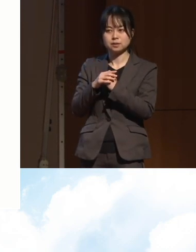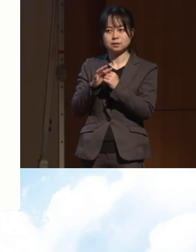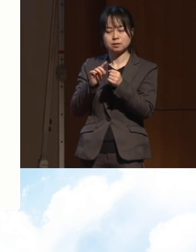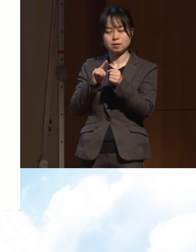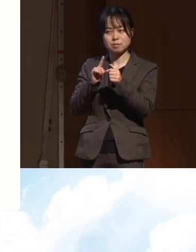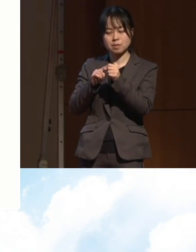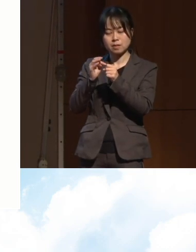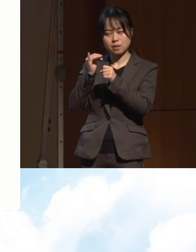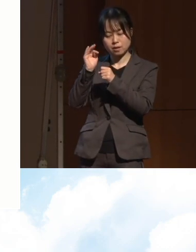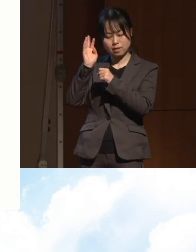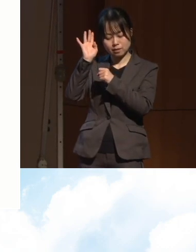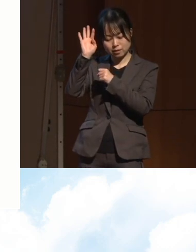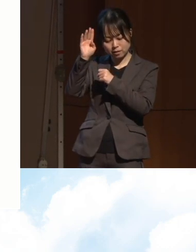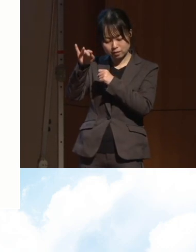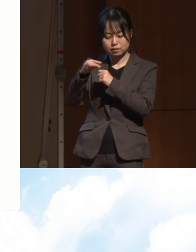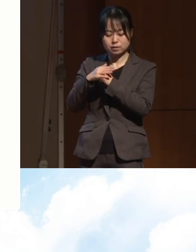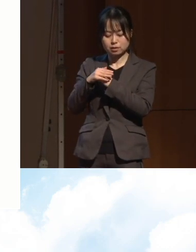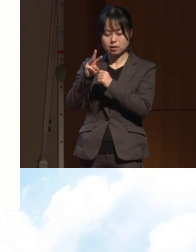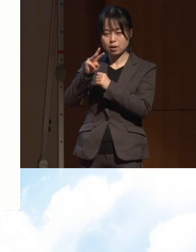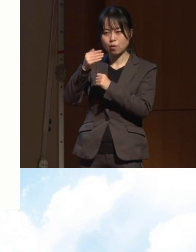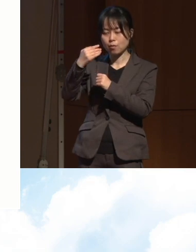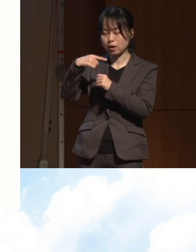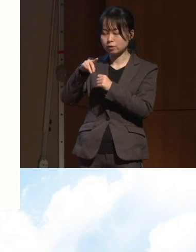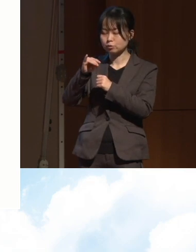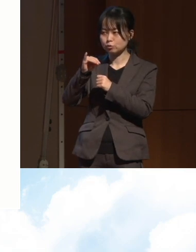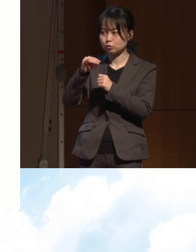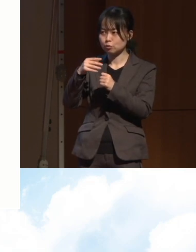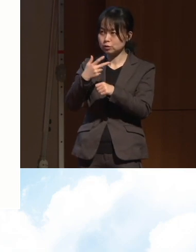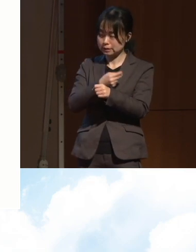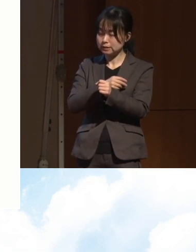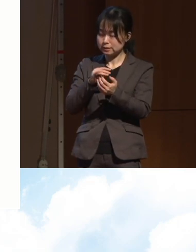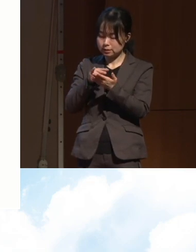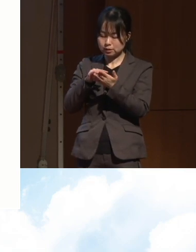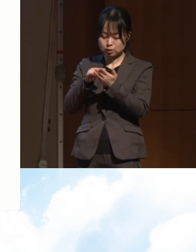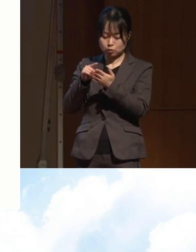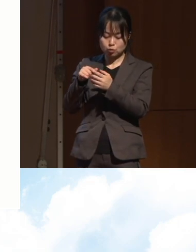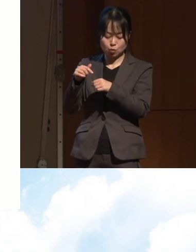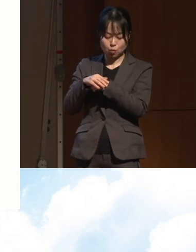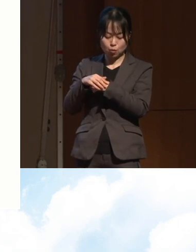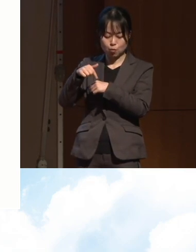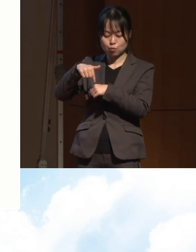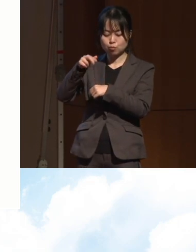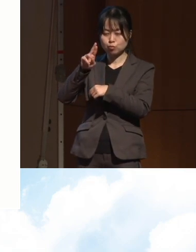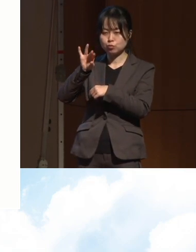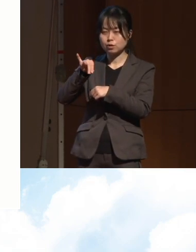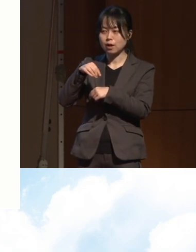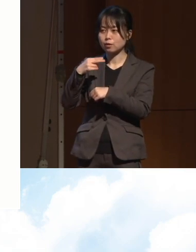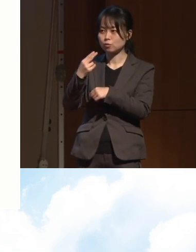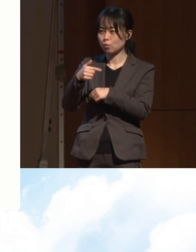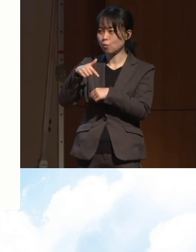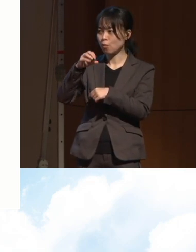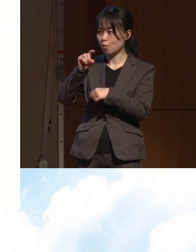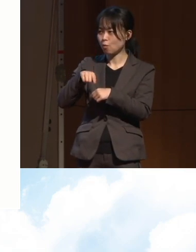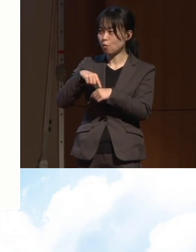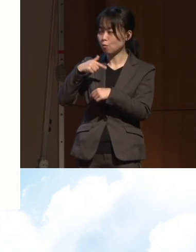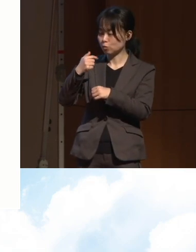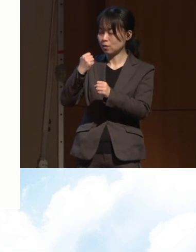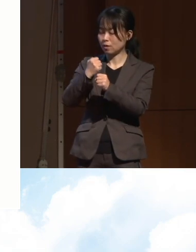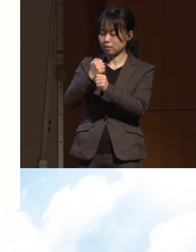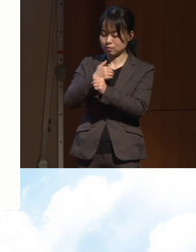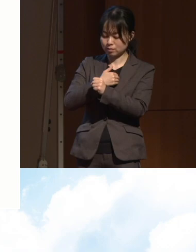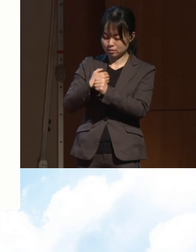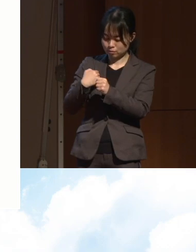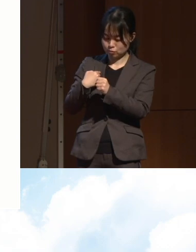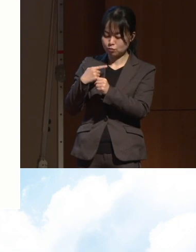DNA plasmids became quite popular for testing and are really efficacious against some viruses.